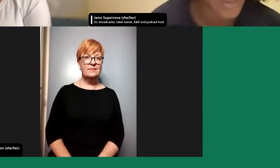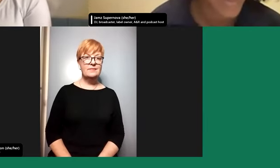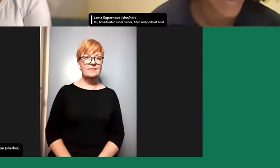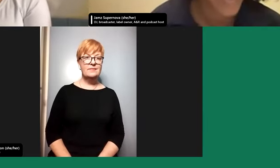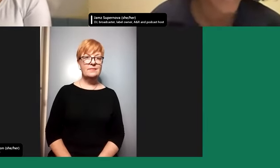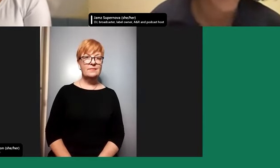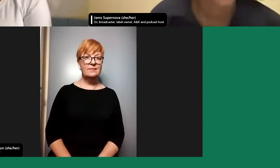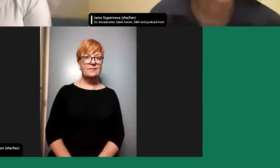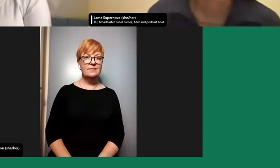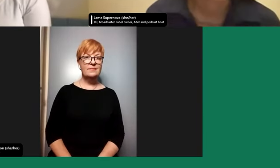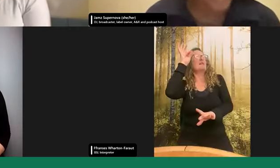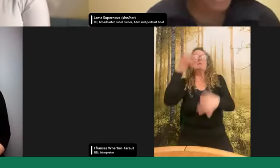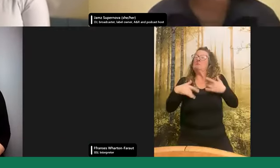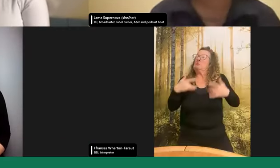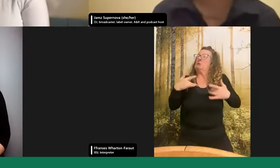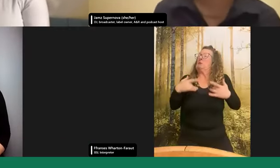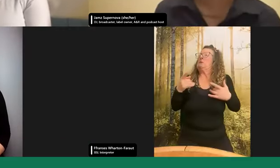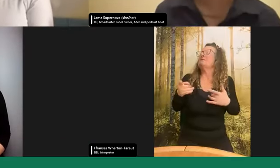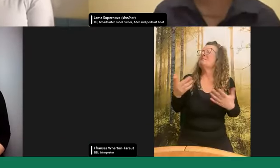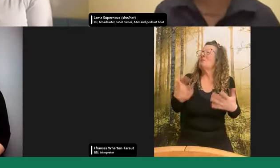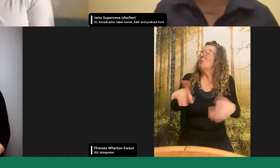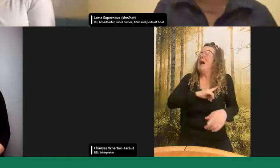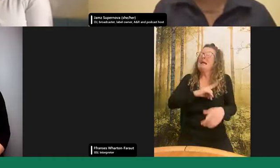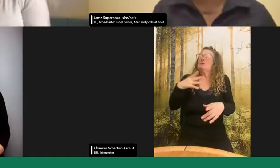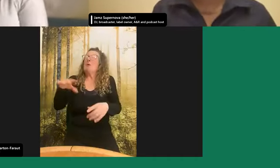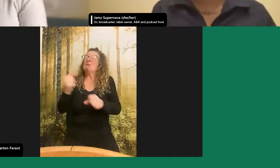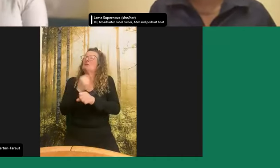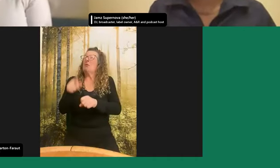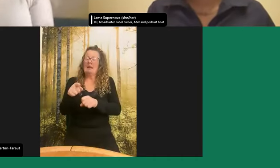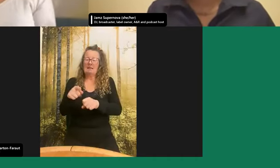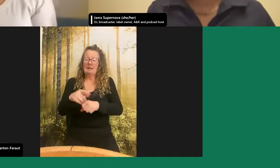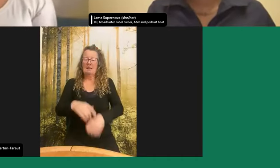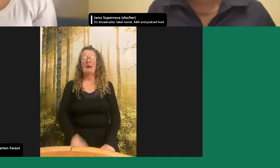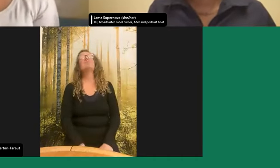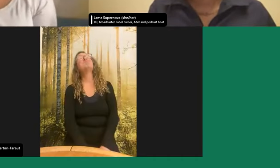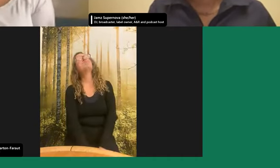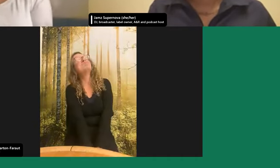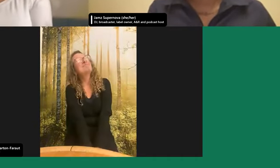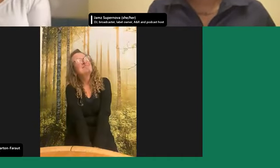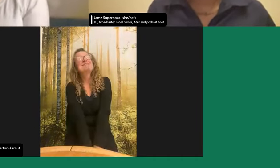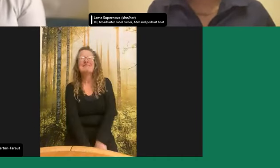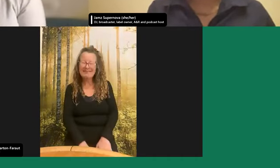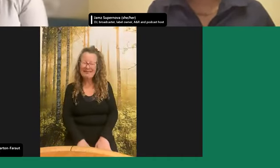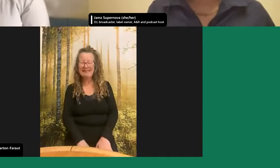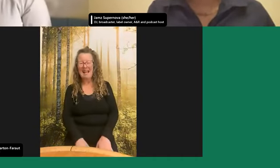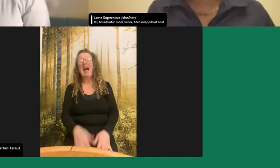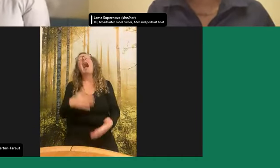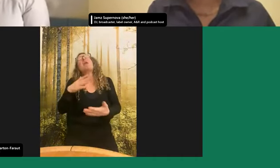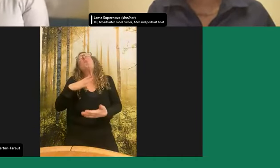you? Why did you want to do this? Oh, so I really want to make sculpture.